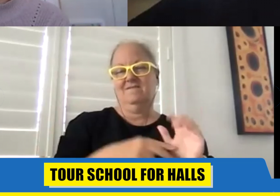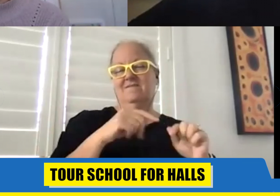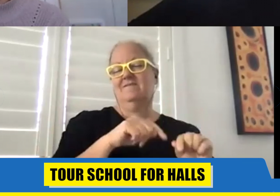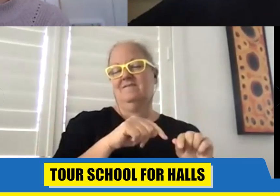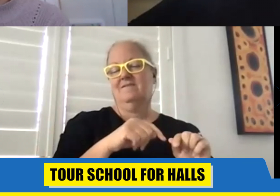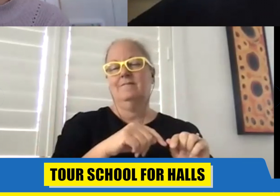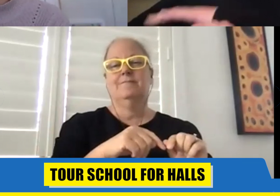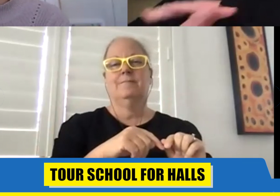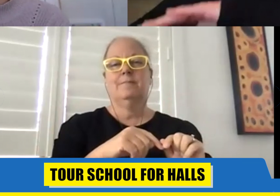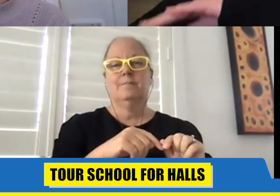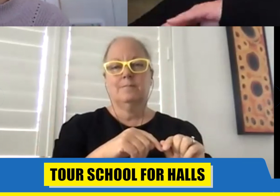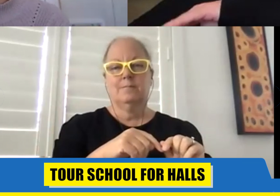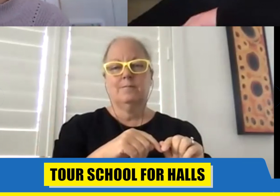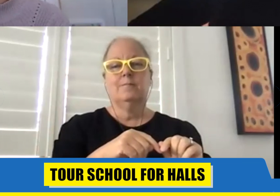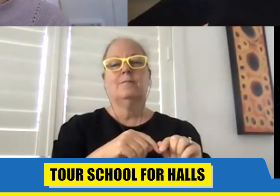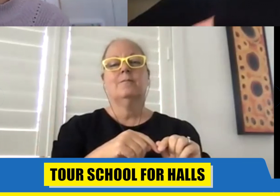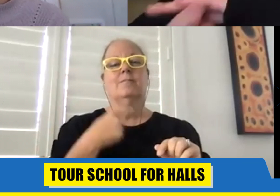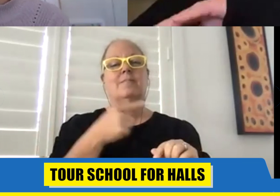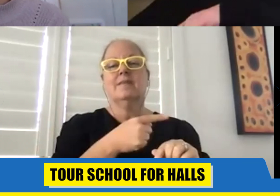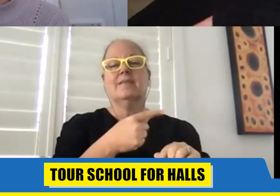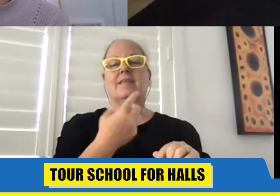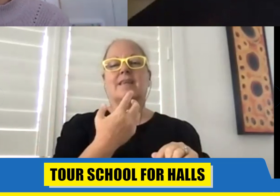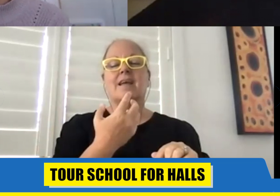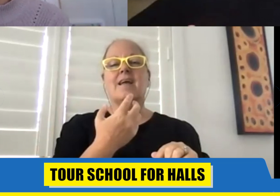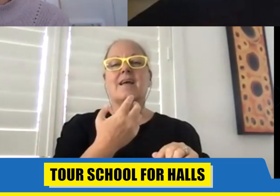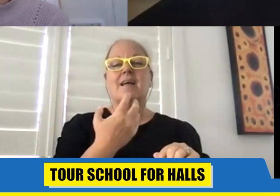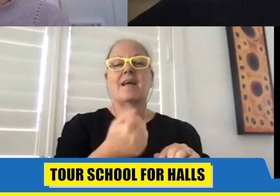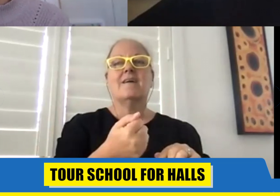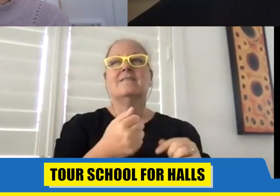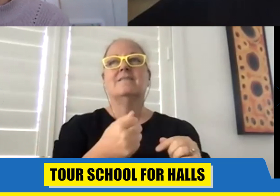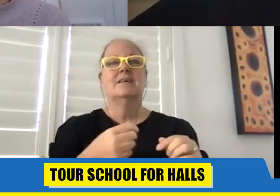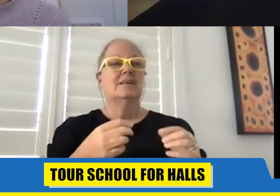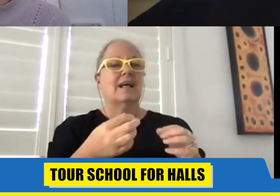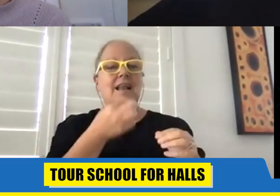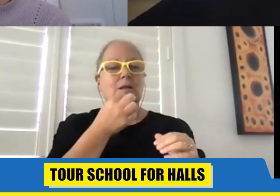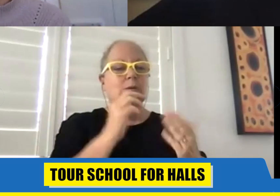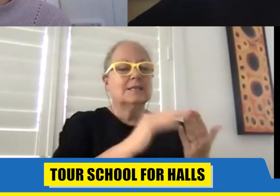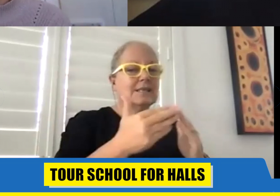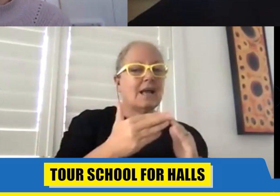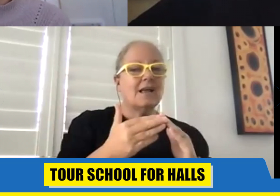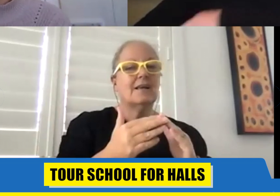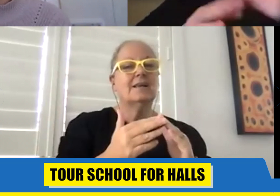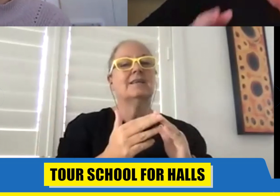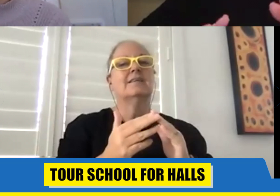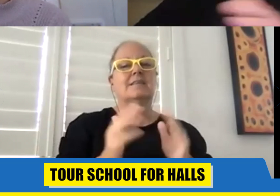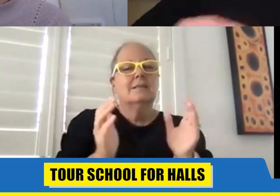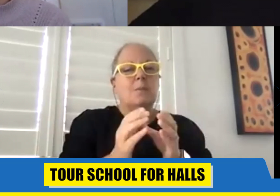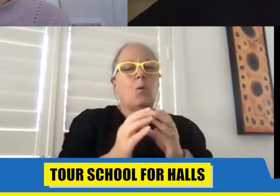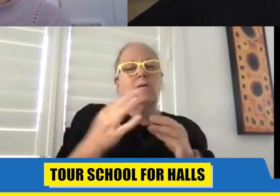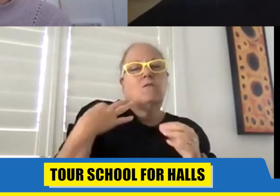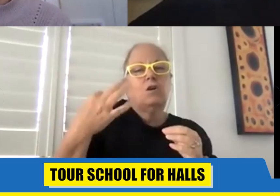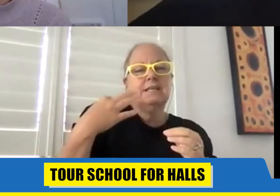particular small town and volunteer presenter audiences in mind, you know, as well as